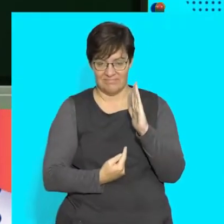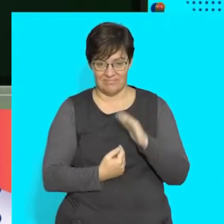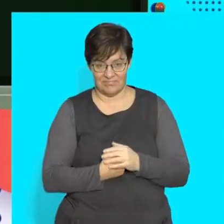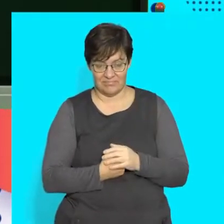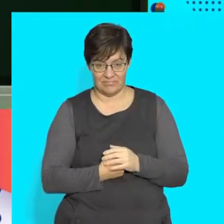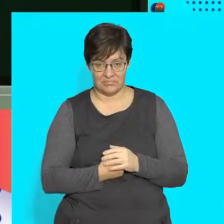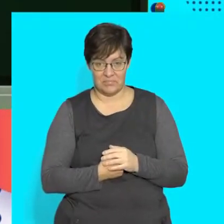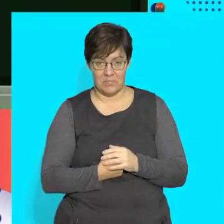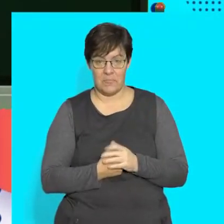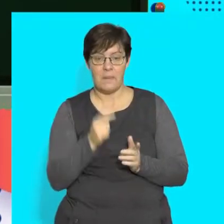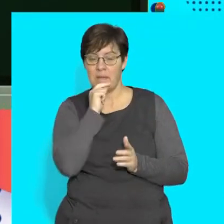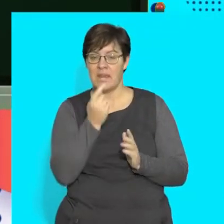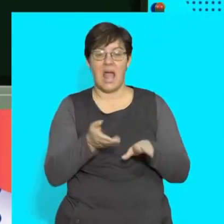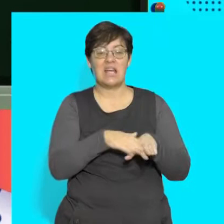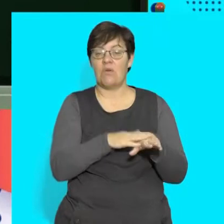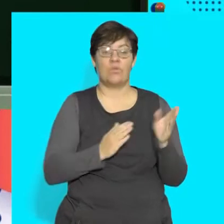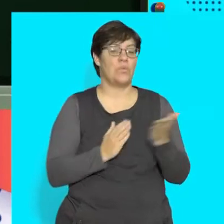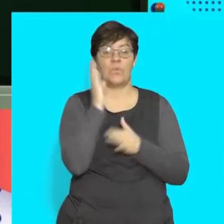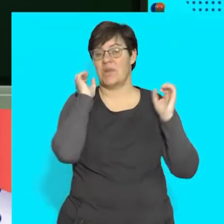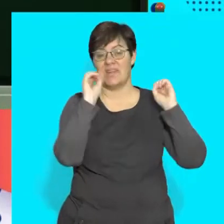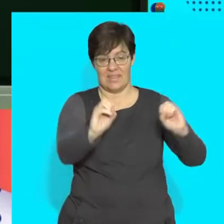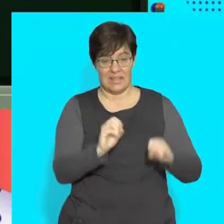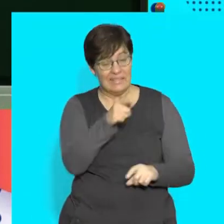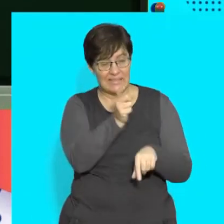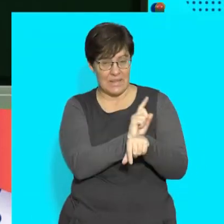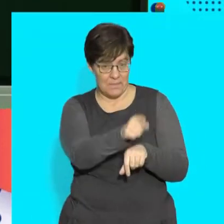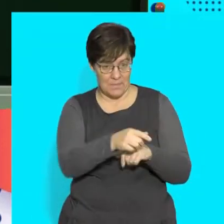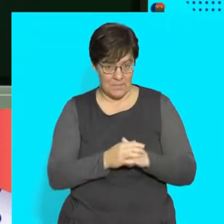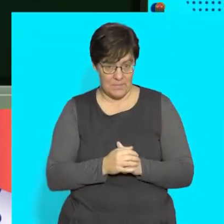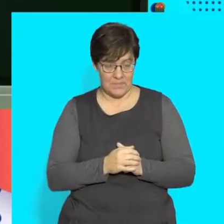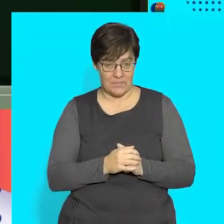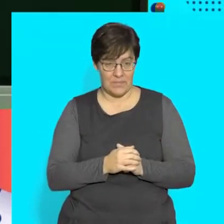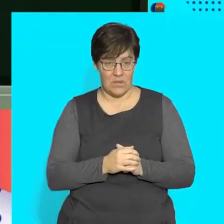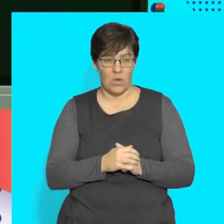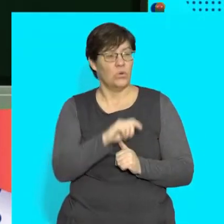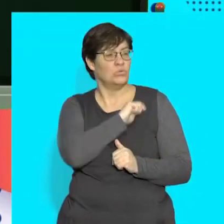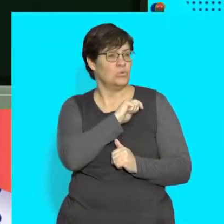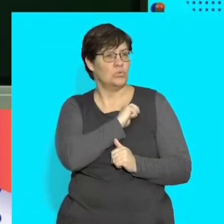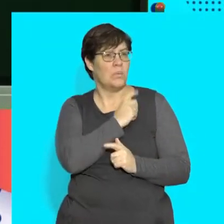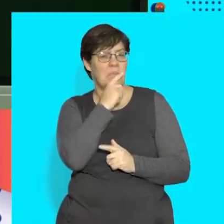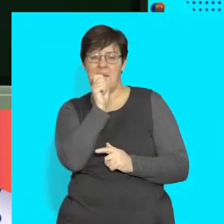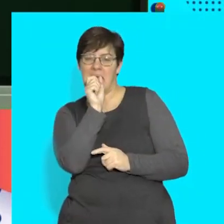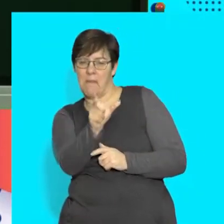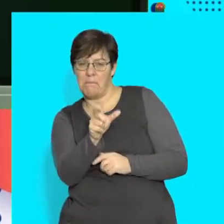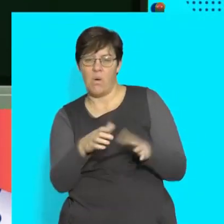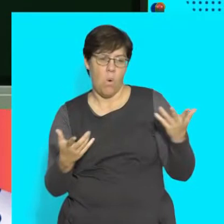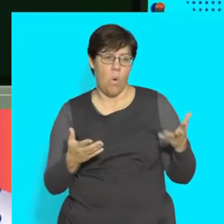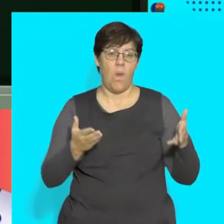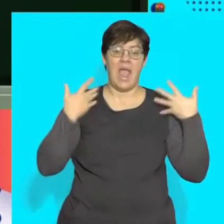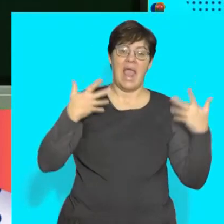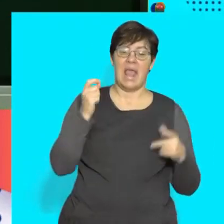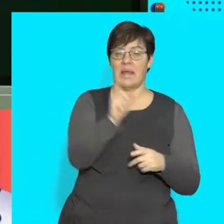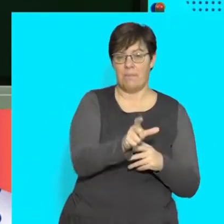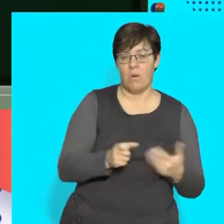there is no current passing through at that point. In reality, this could be a gap, it could be an